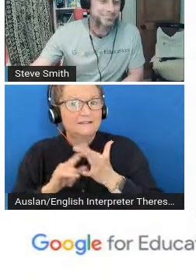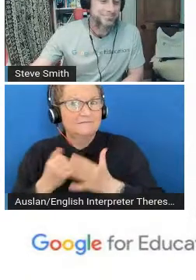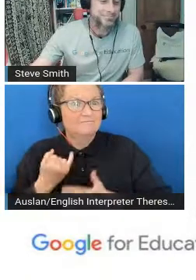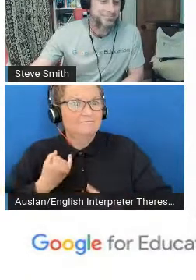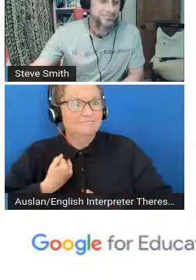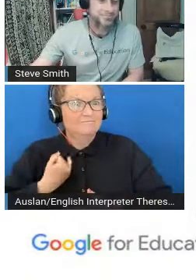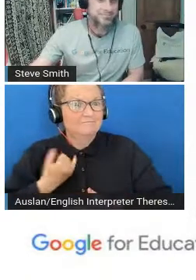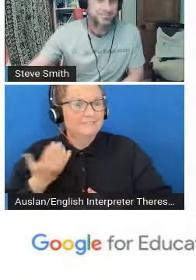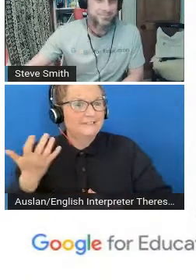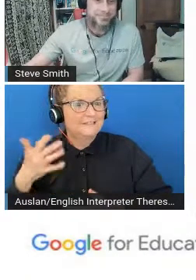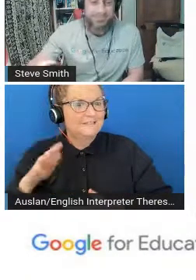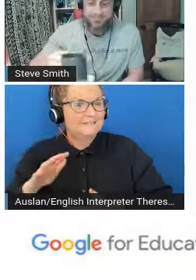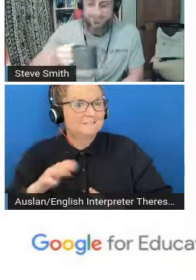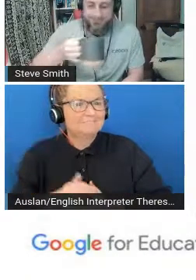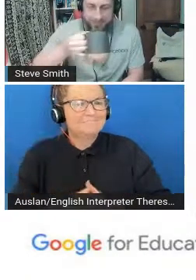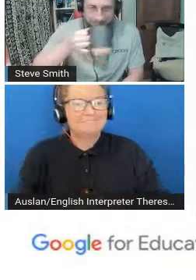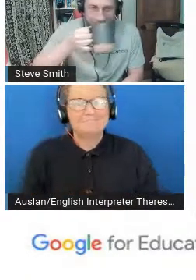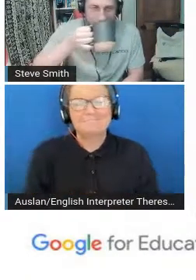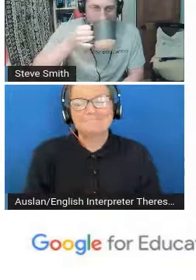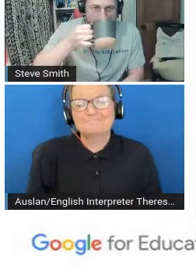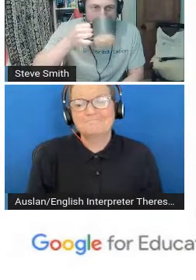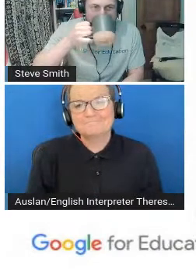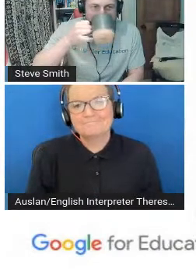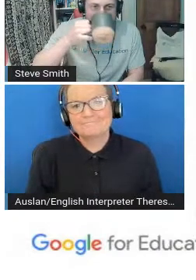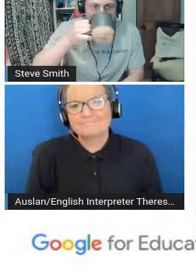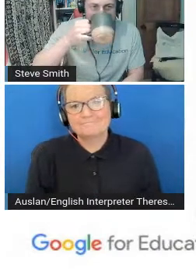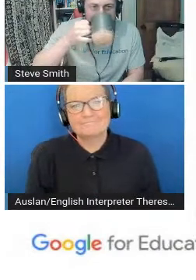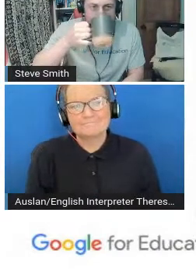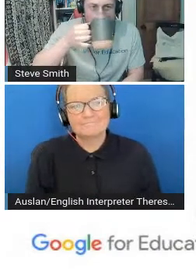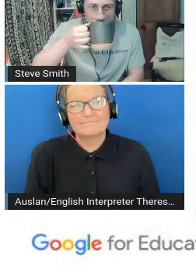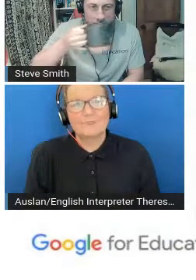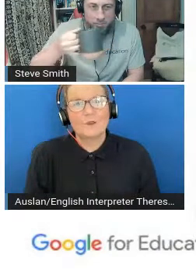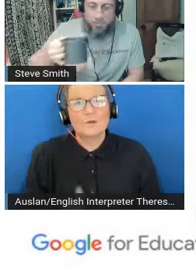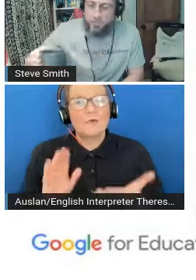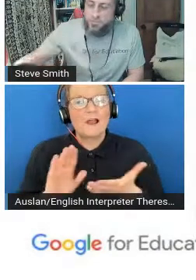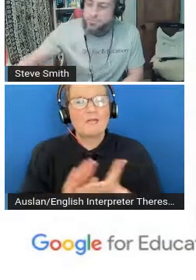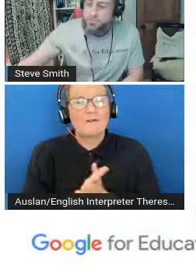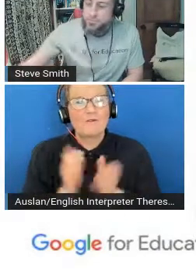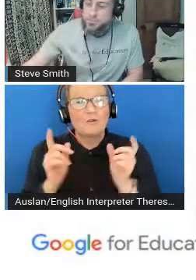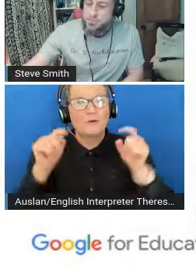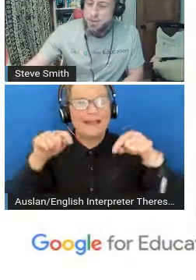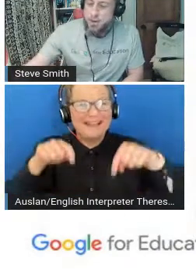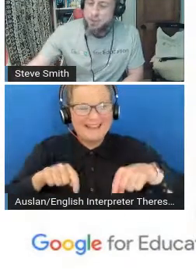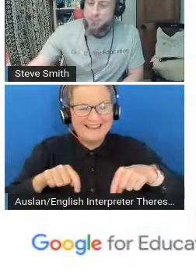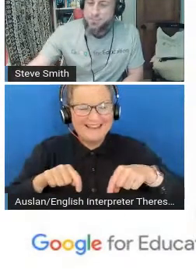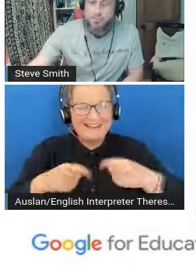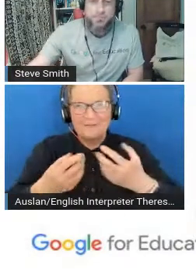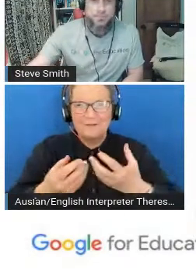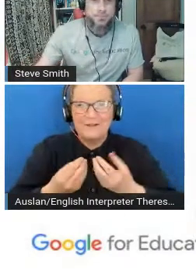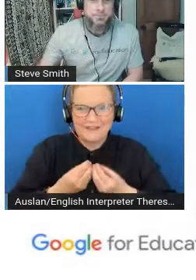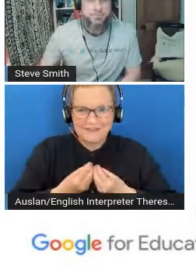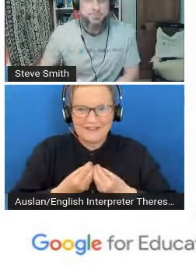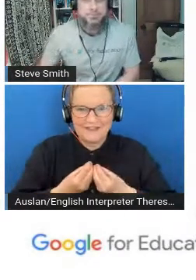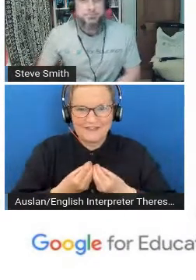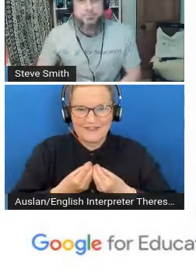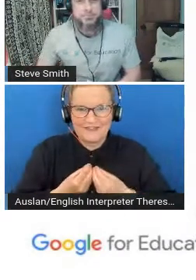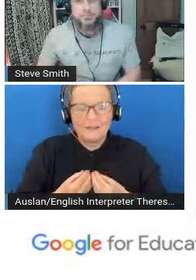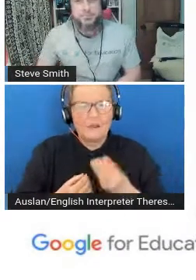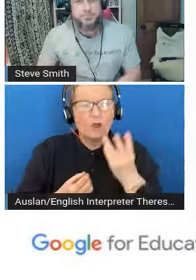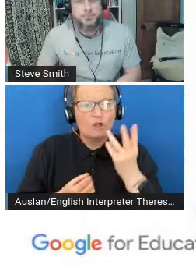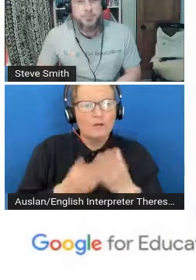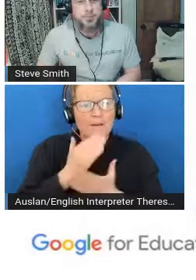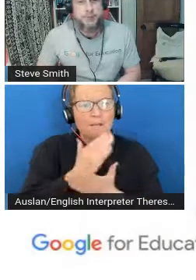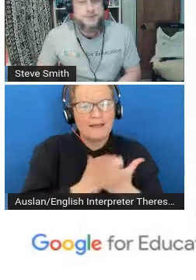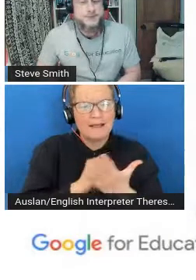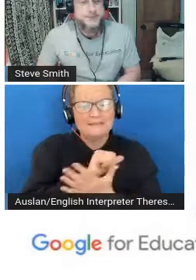So we are very grateful once again that you have chosen to spend time with us whenever that is. This is a 3-part series, but we know that